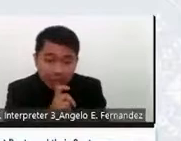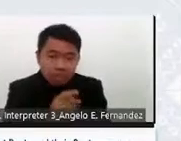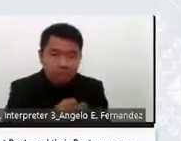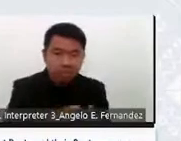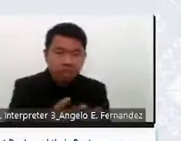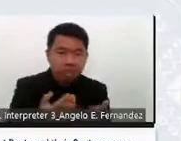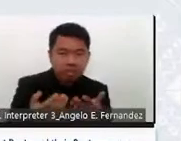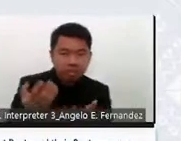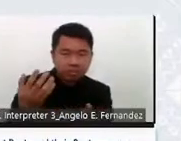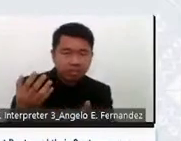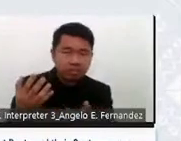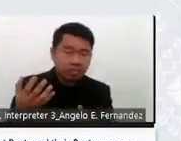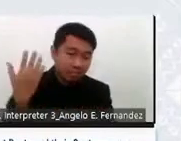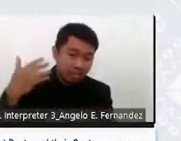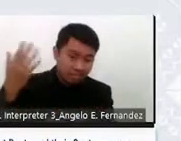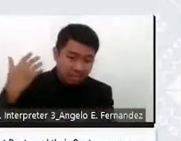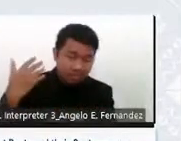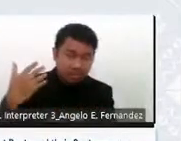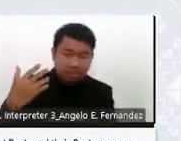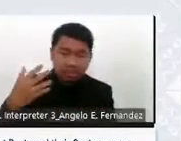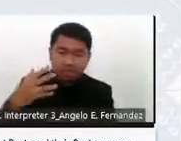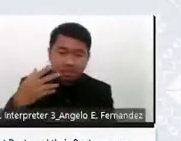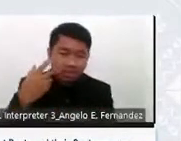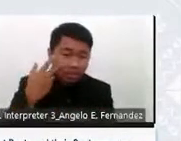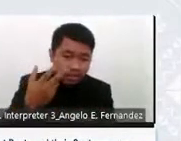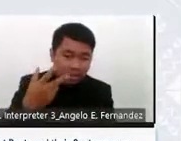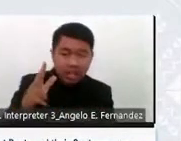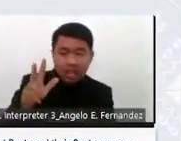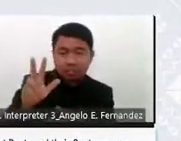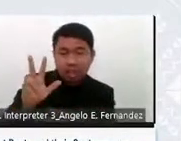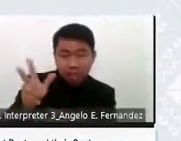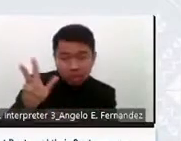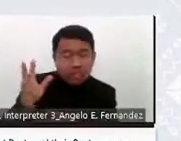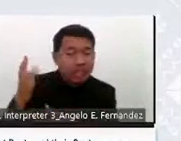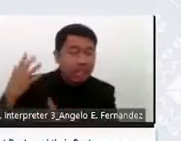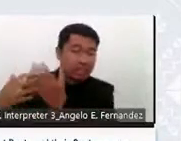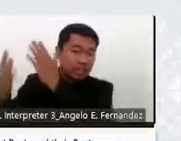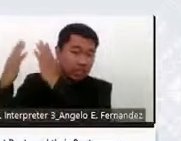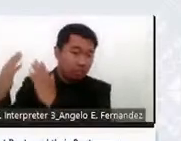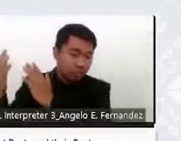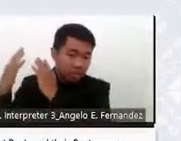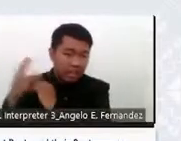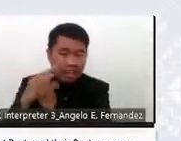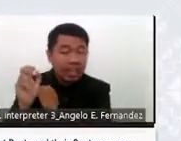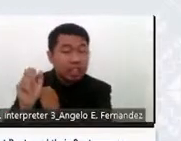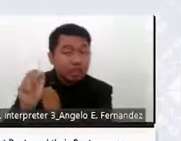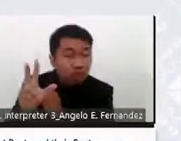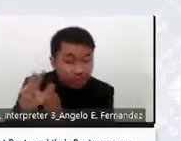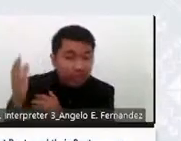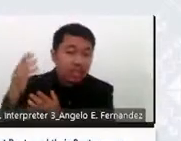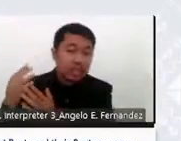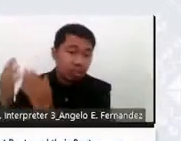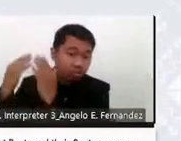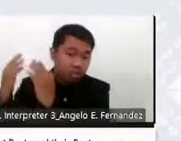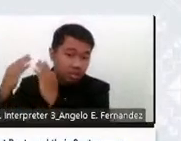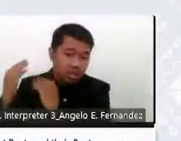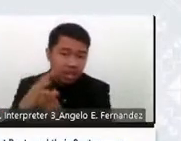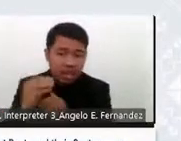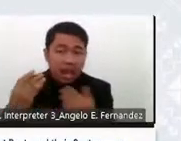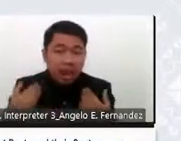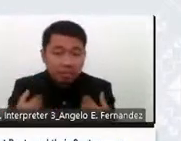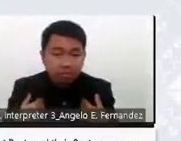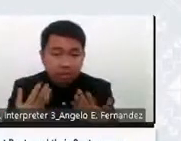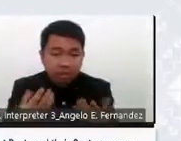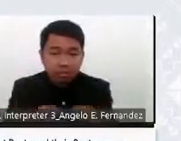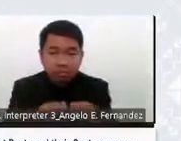to the 3rd century, while others were dated to the 13th century. To verify this, 7 wood samples from 5 boats, as you can see on